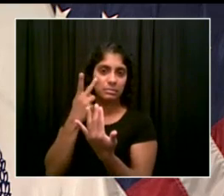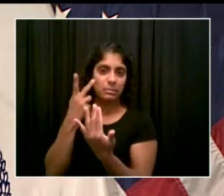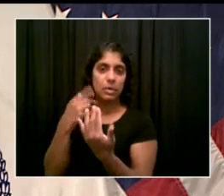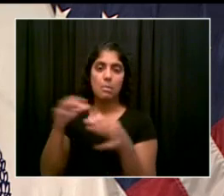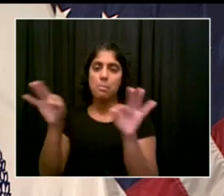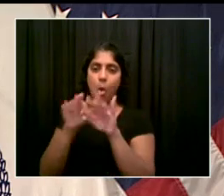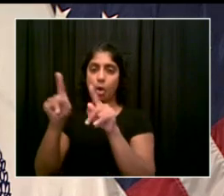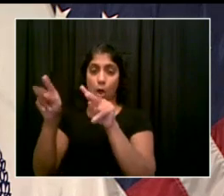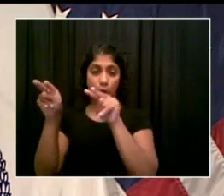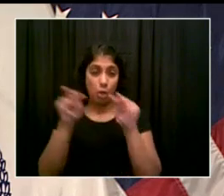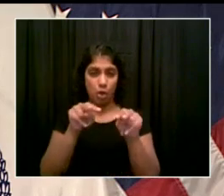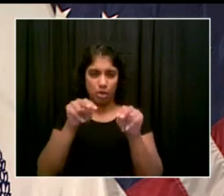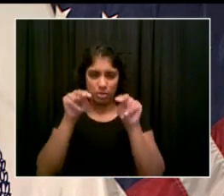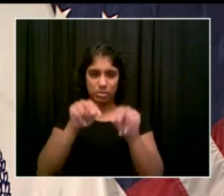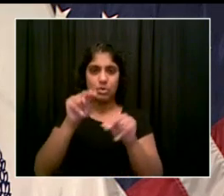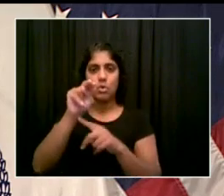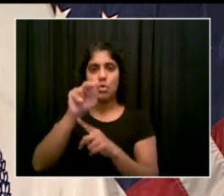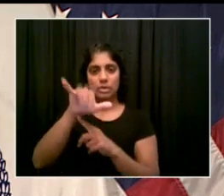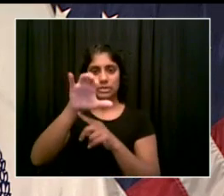Mike.